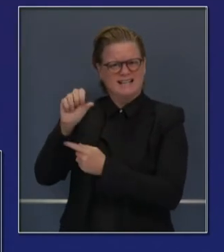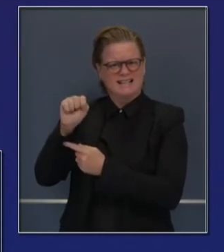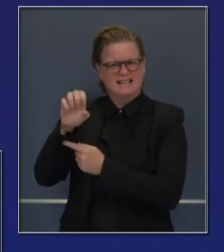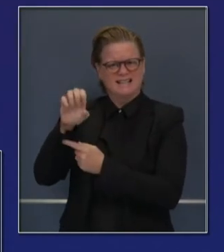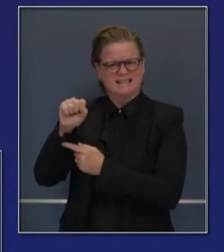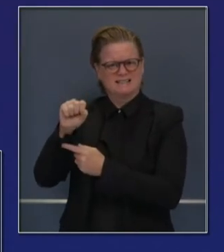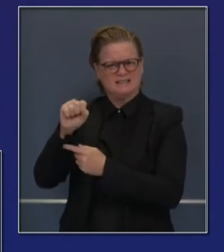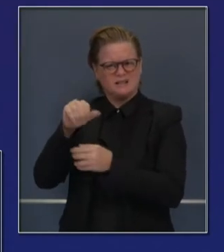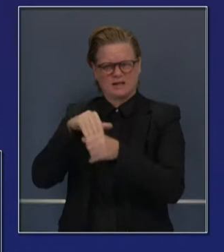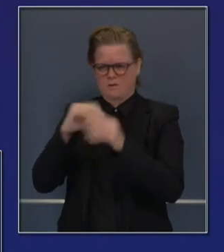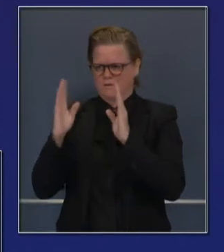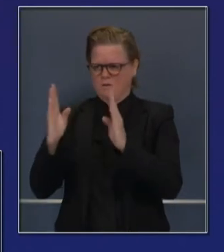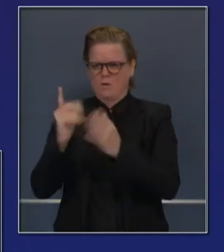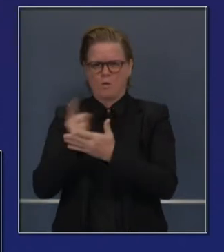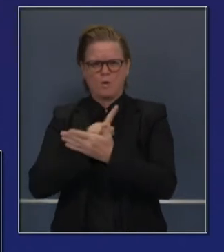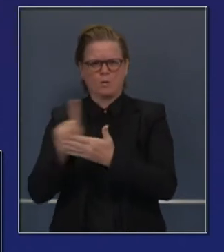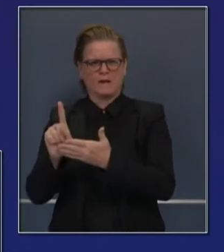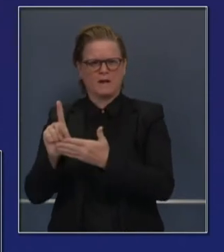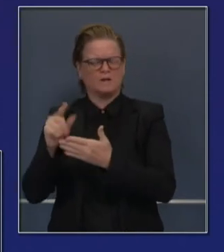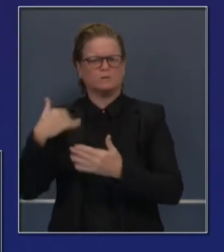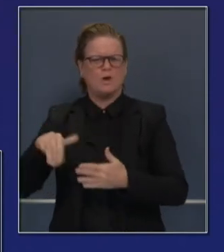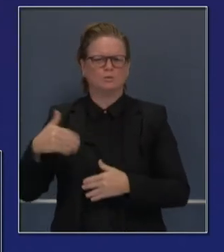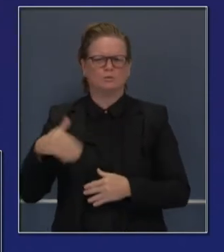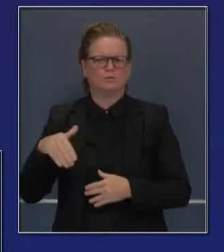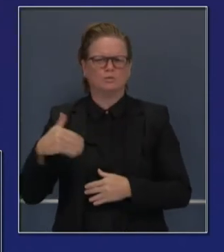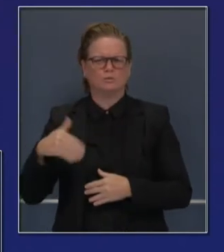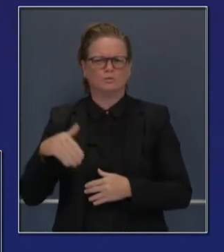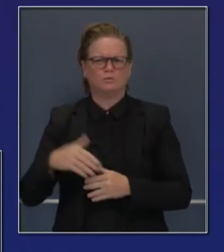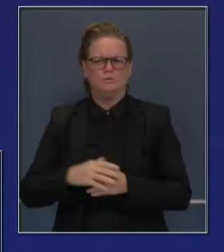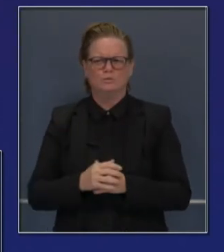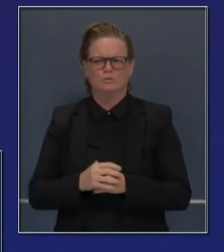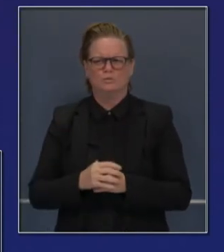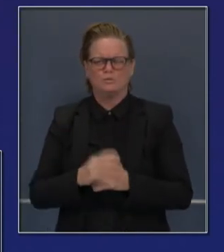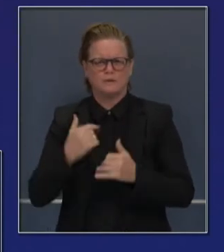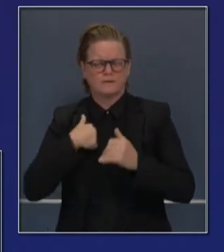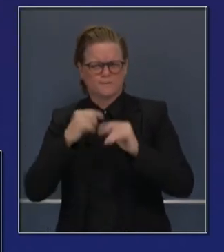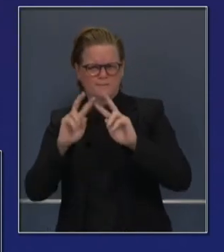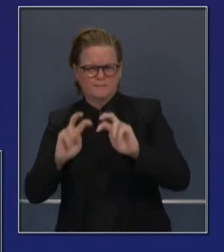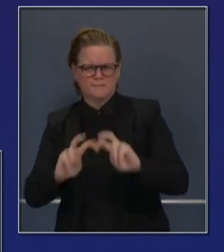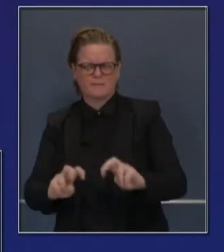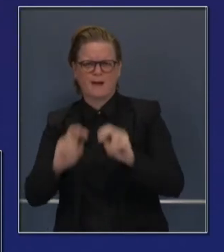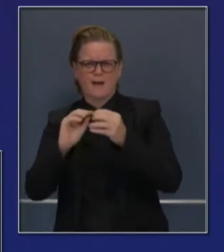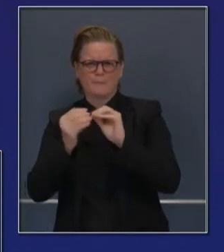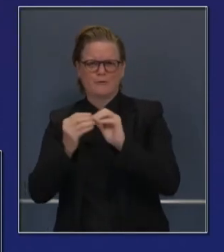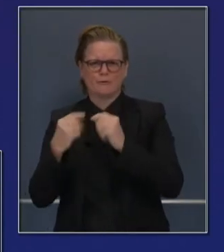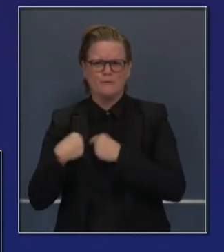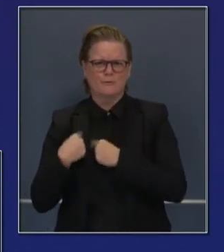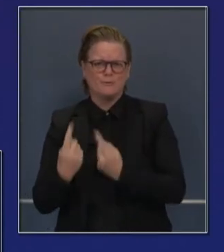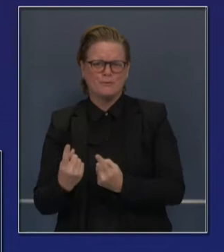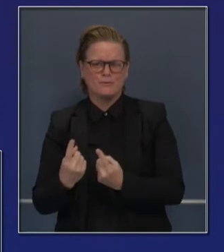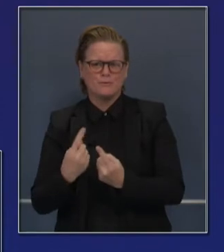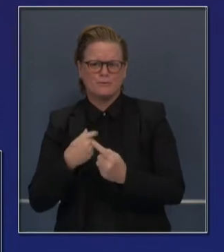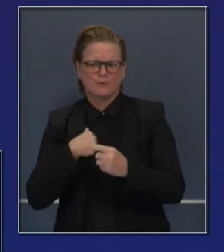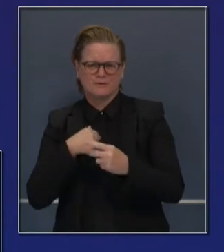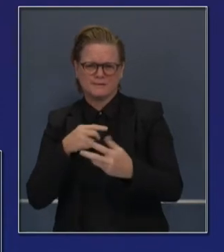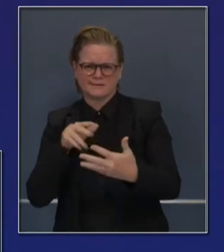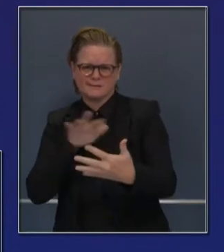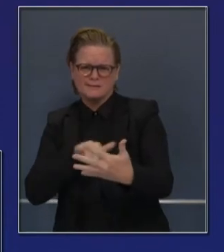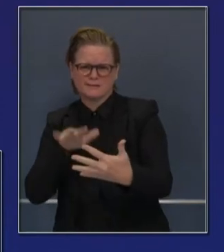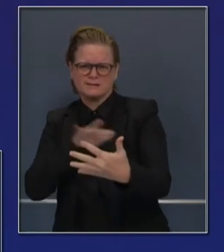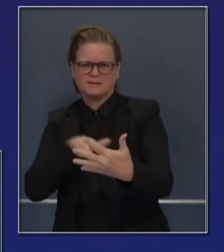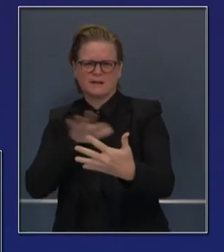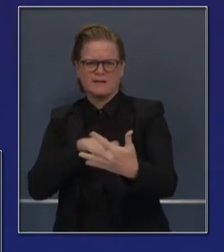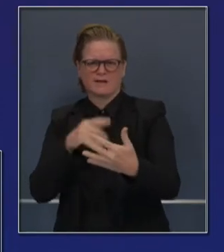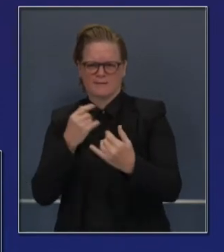7-day period. We anticipate, based upon what occurred over the course of the last number of days,